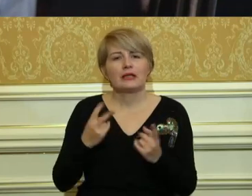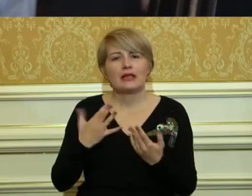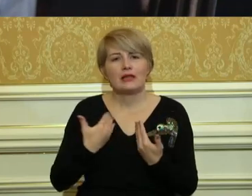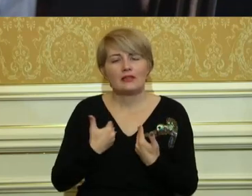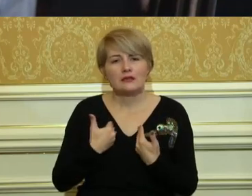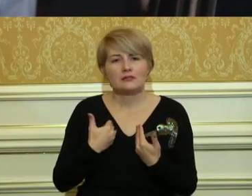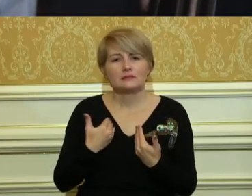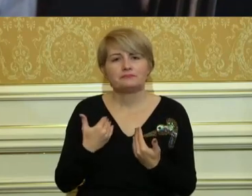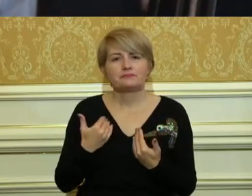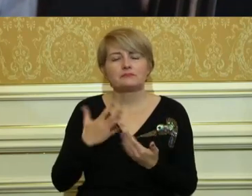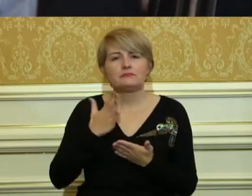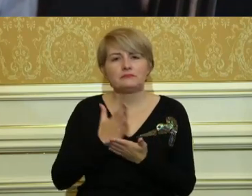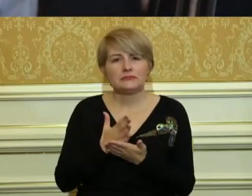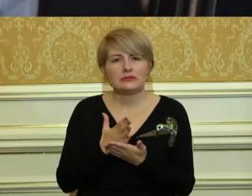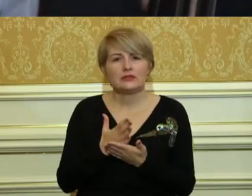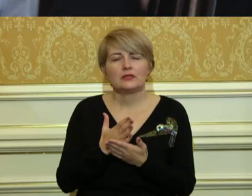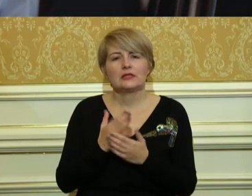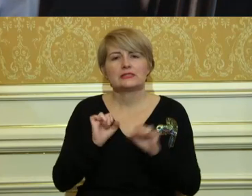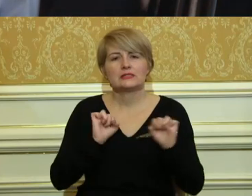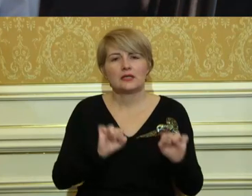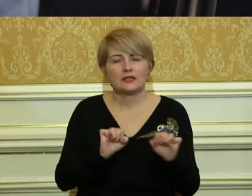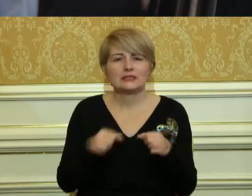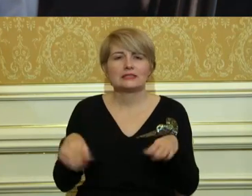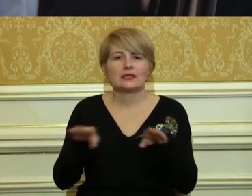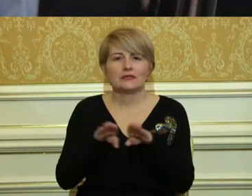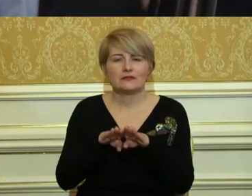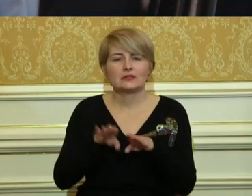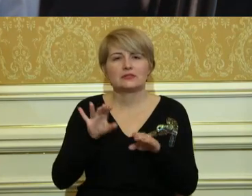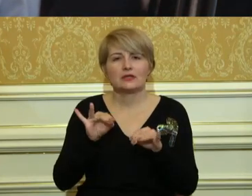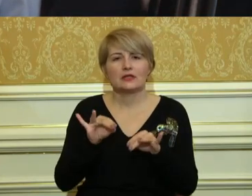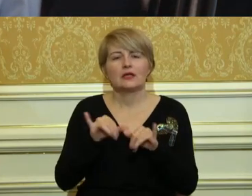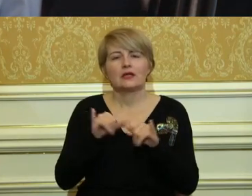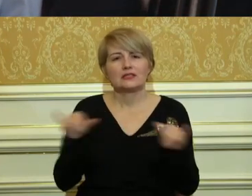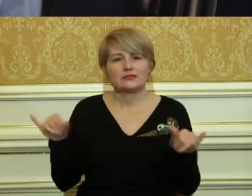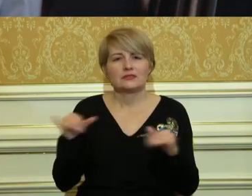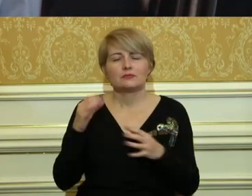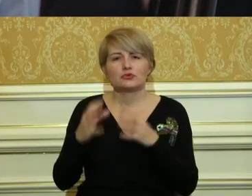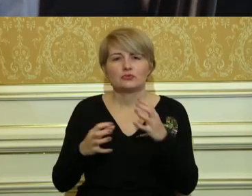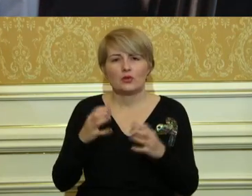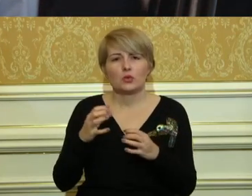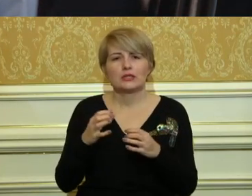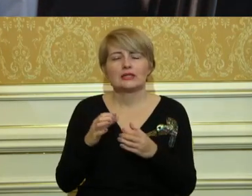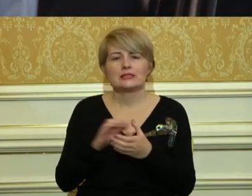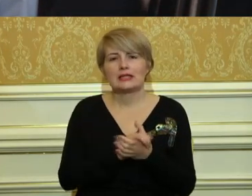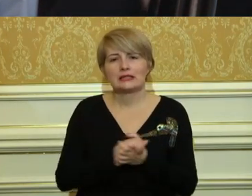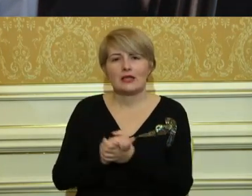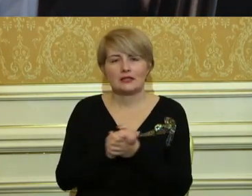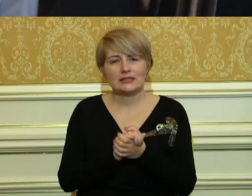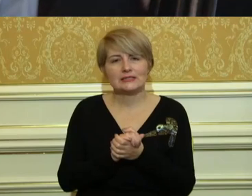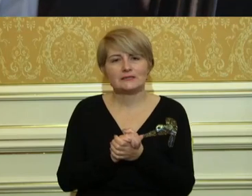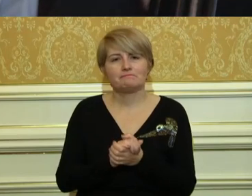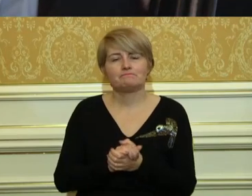And for us, it's very important to protect the equality and to develop the